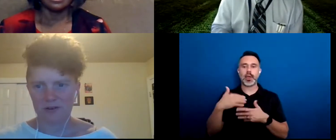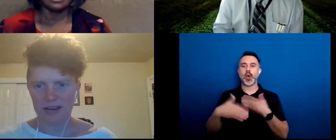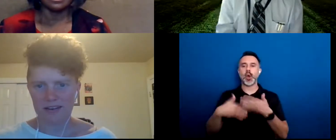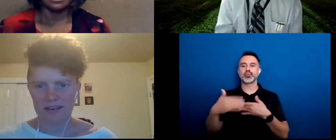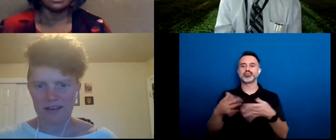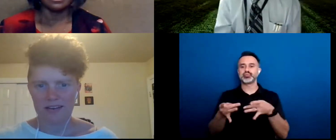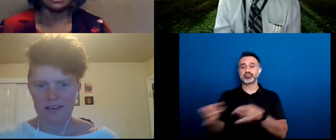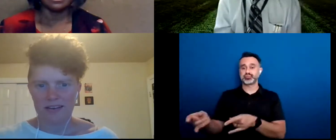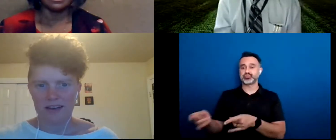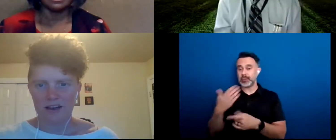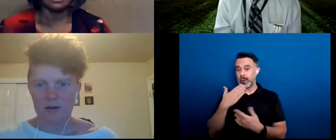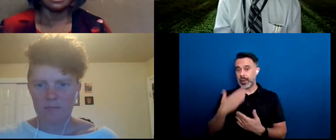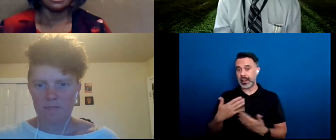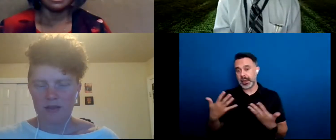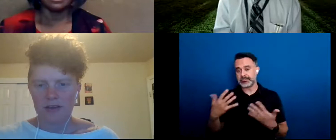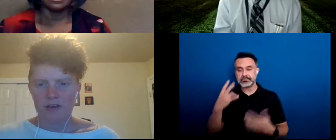All right.